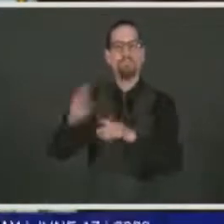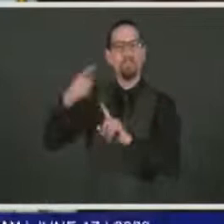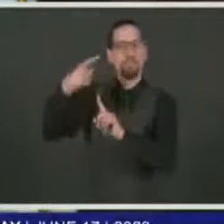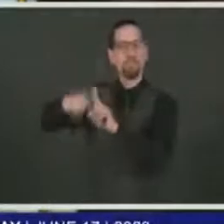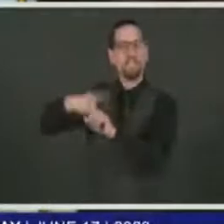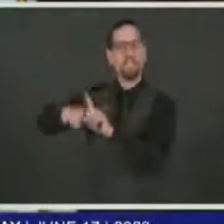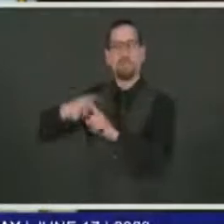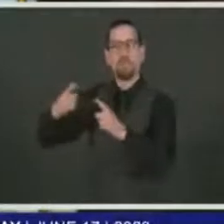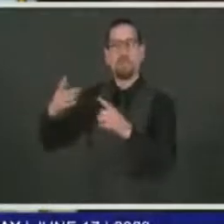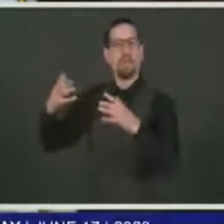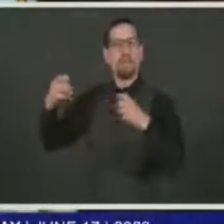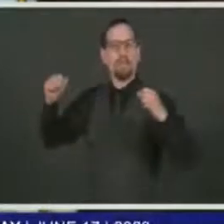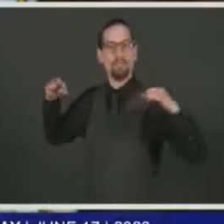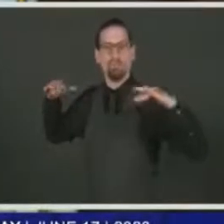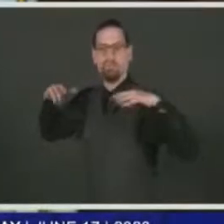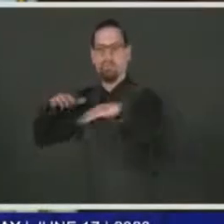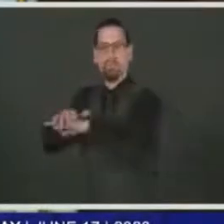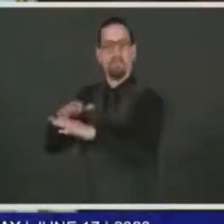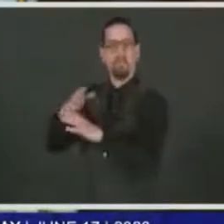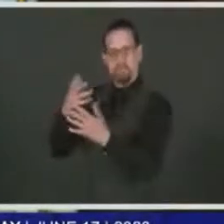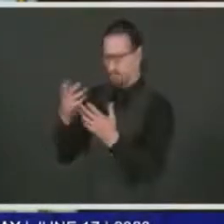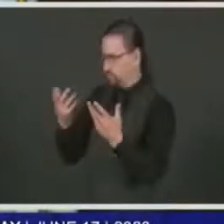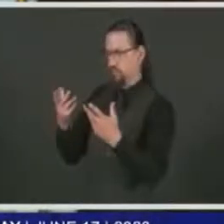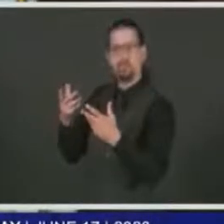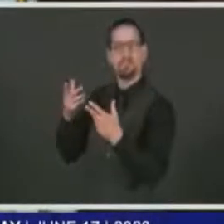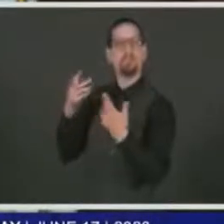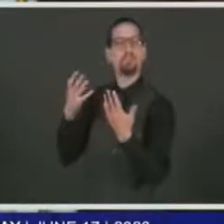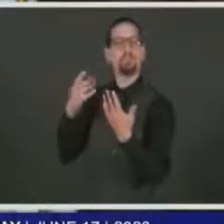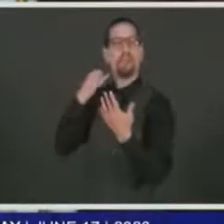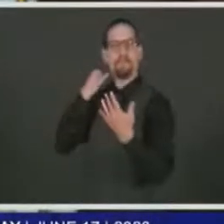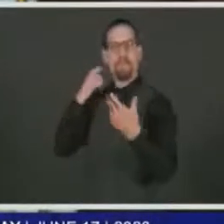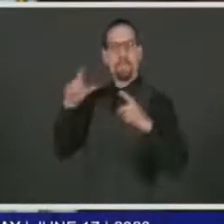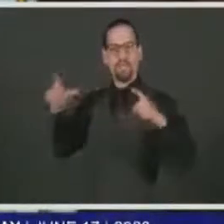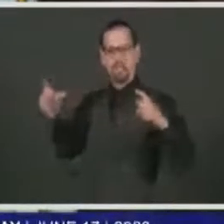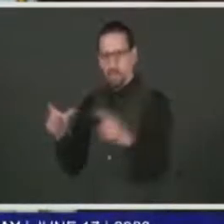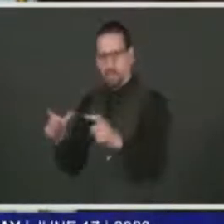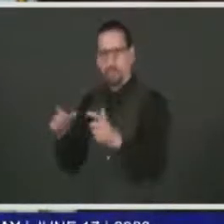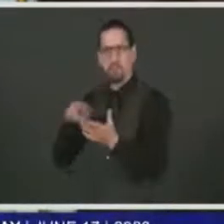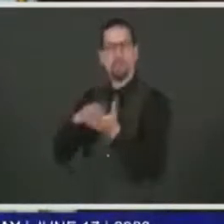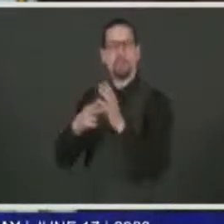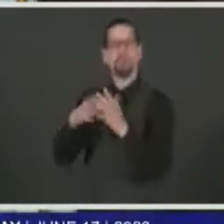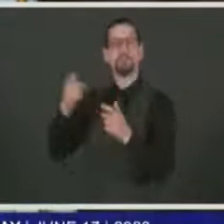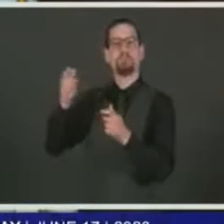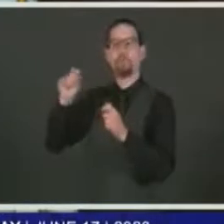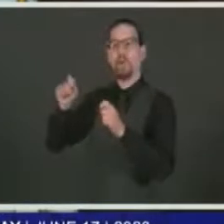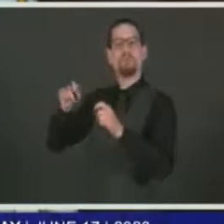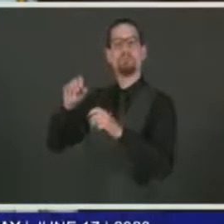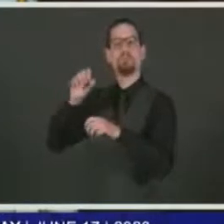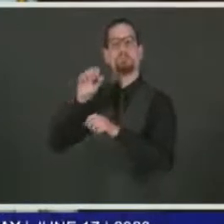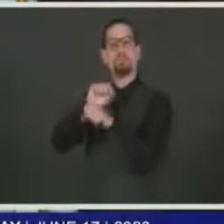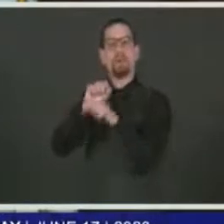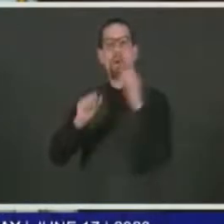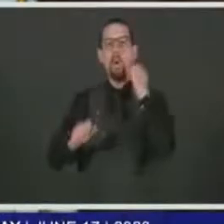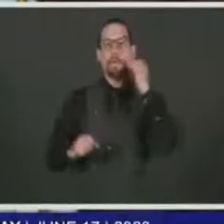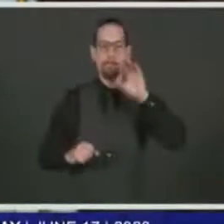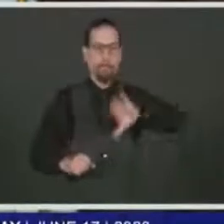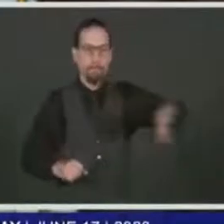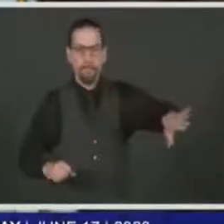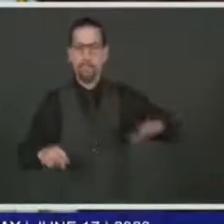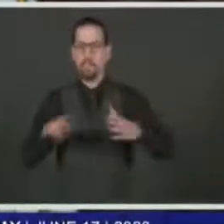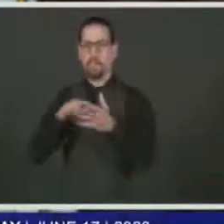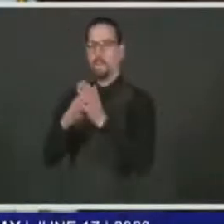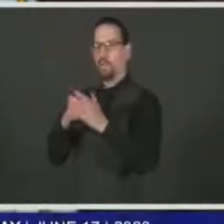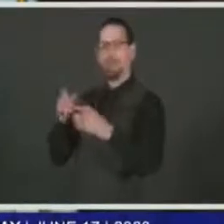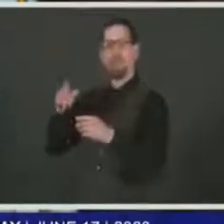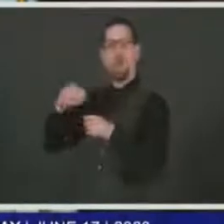allow the people's work in the state to continue. The DMV might not go back to the way it was. I'm sure that